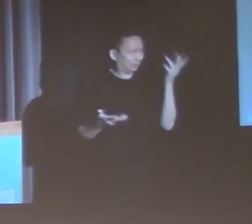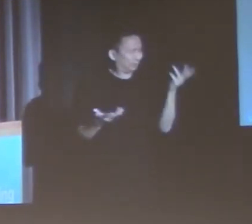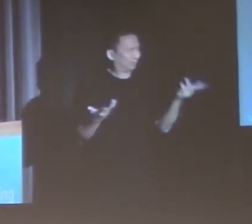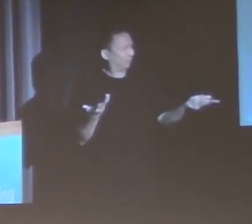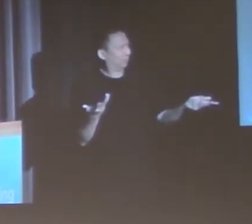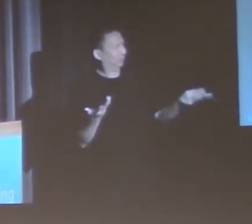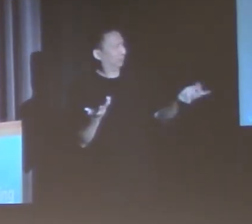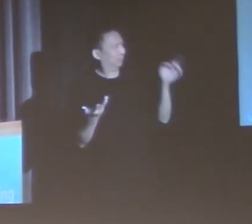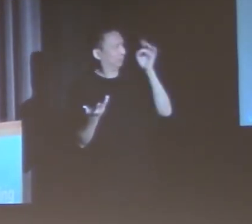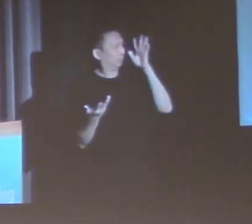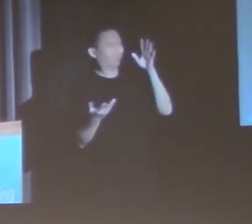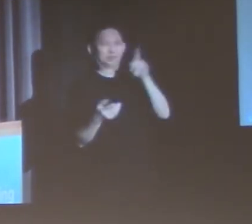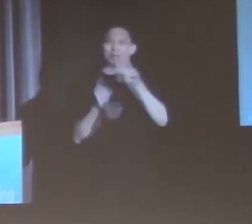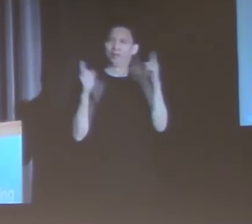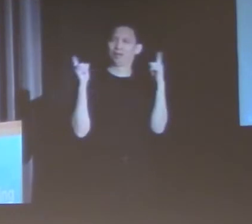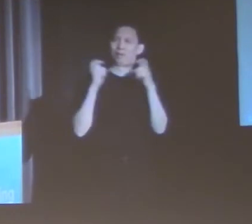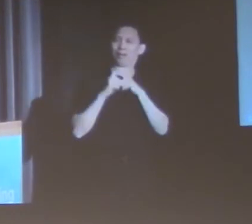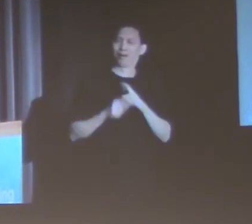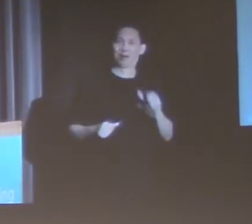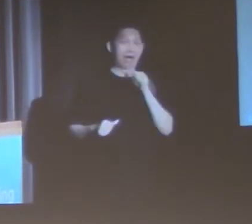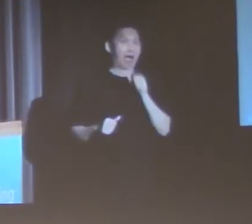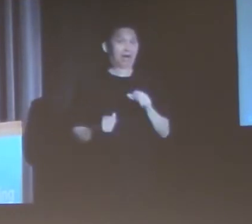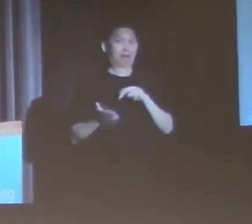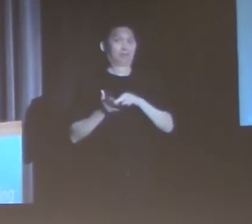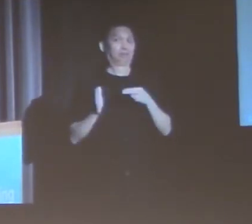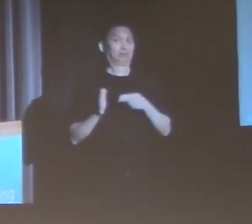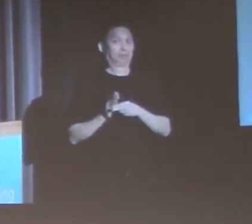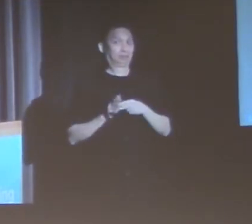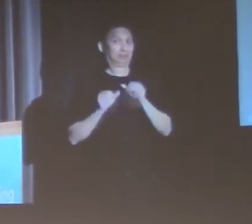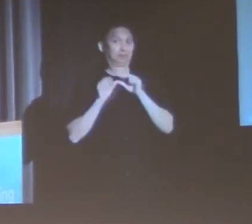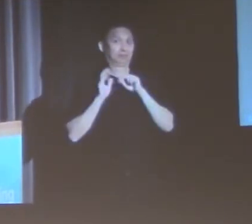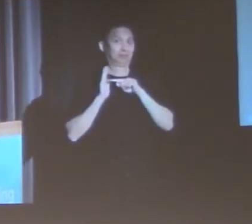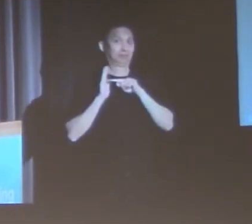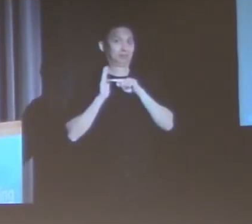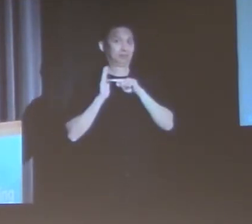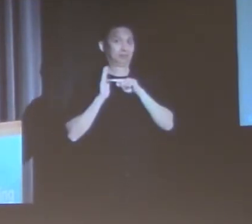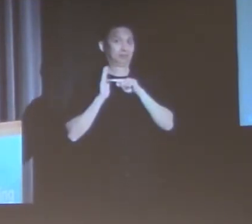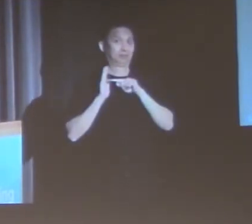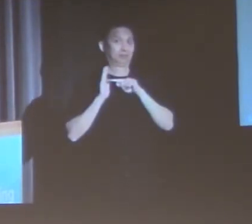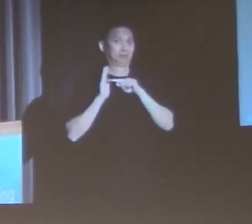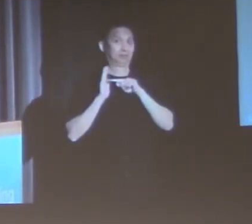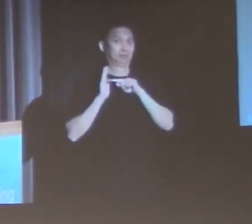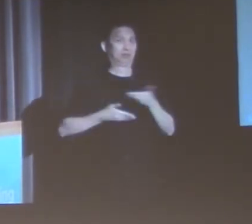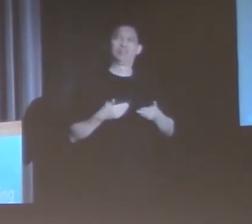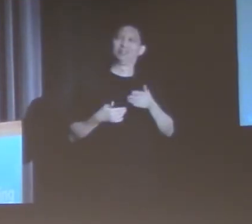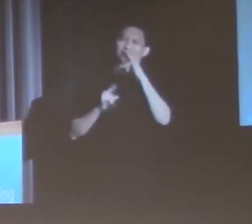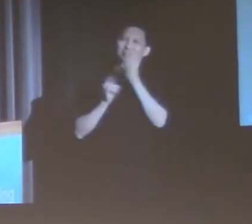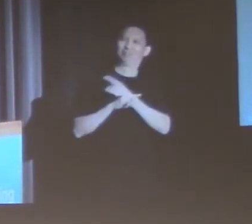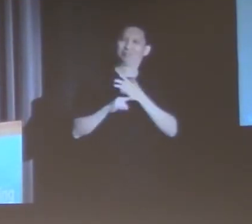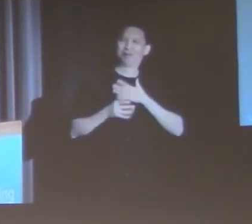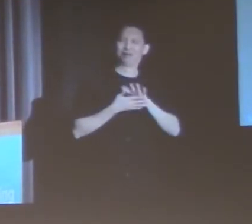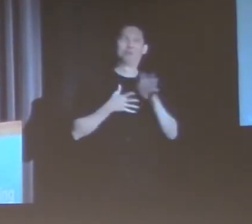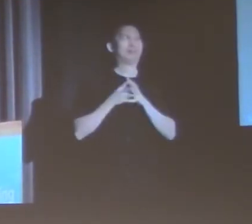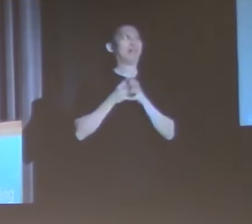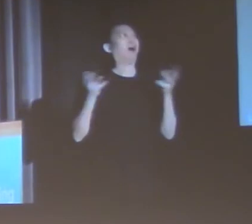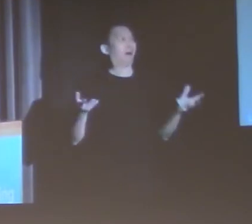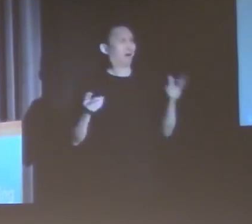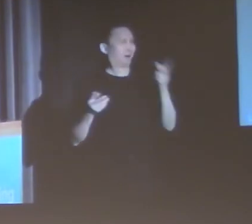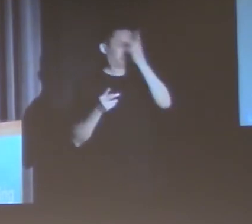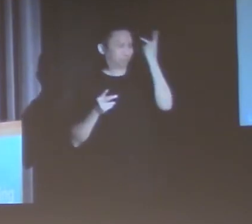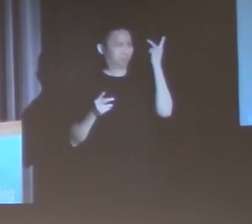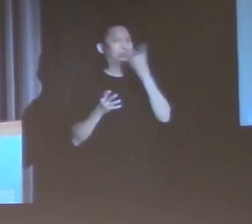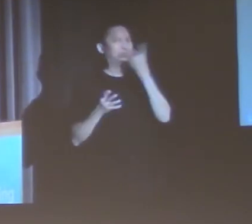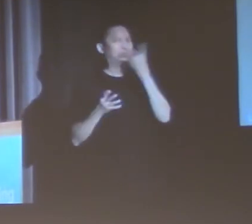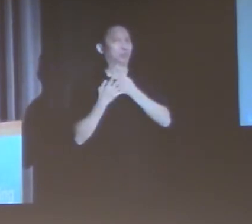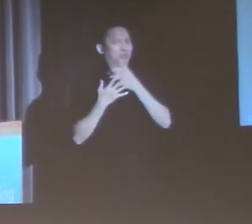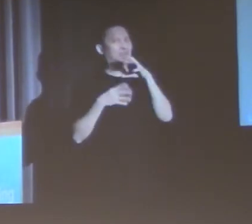It's complicated because I realise there's a lot of prison in the film, but it's also the reason I chose